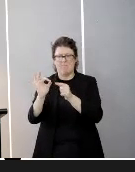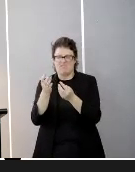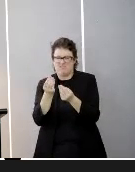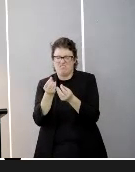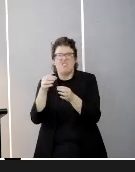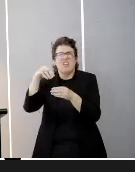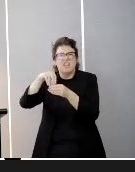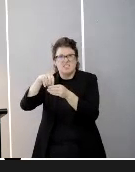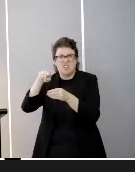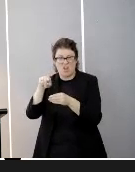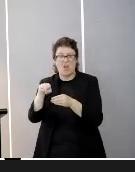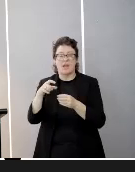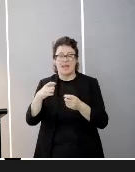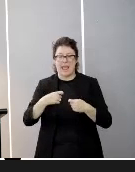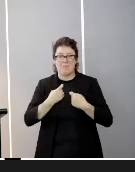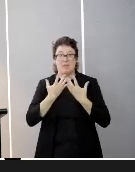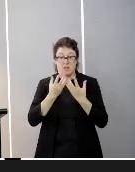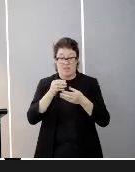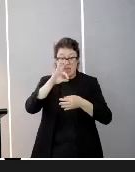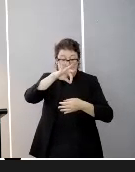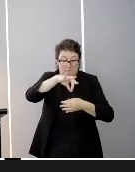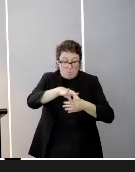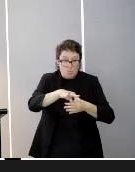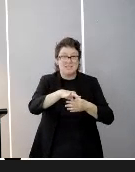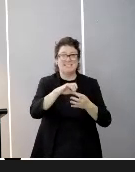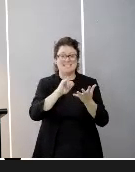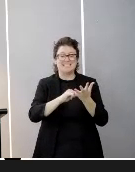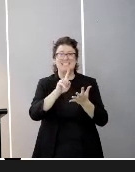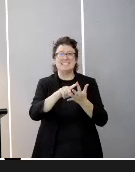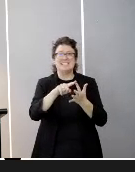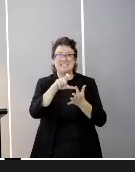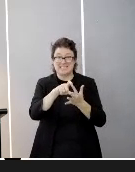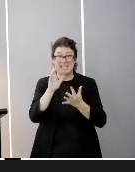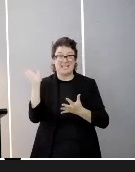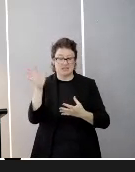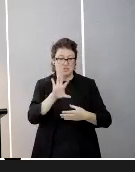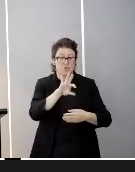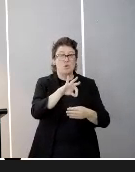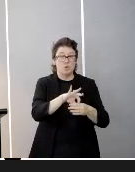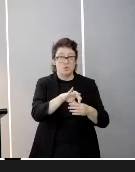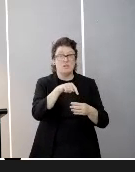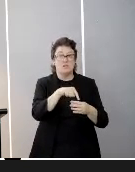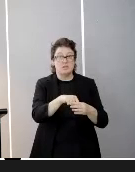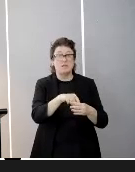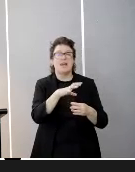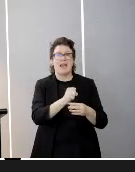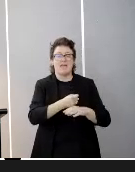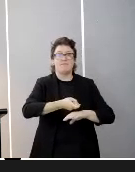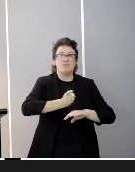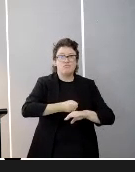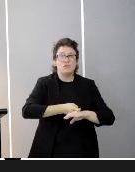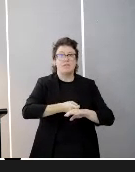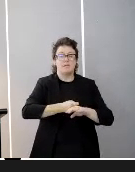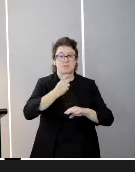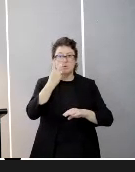And they've put this inside of seedlings to show that these seedlings have this rhythmic